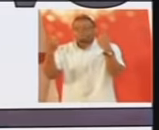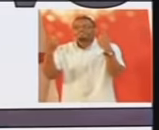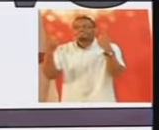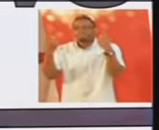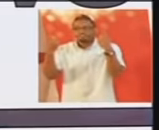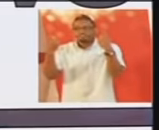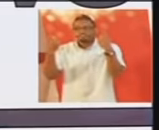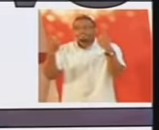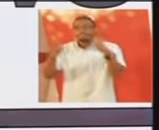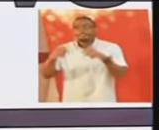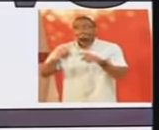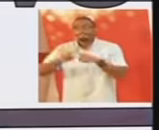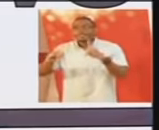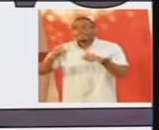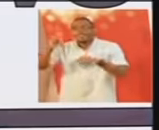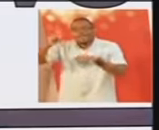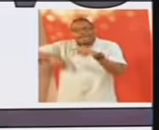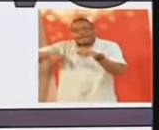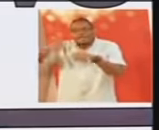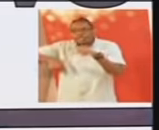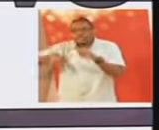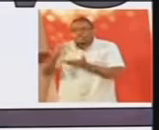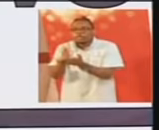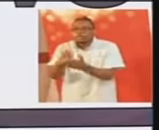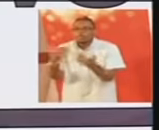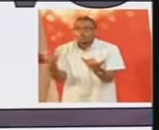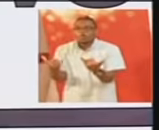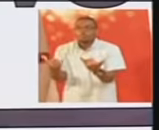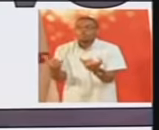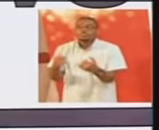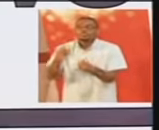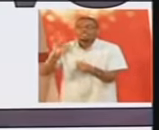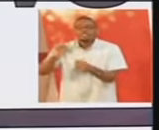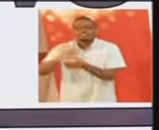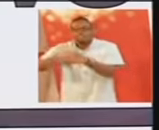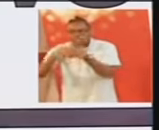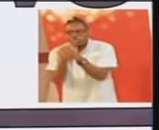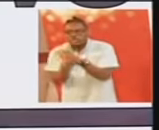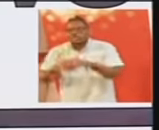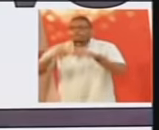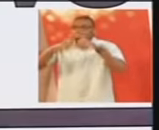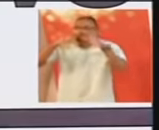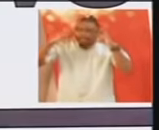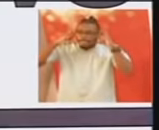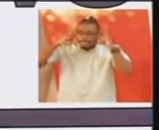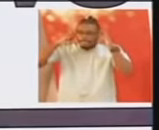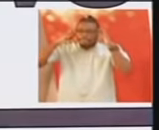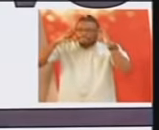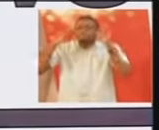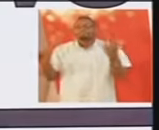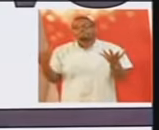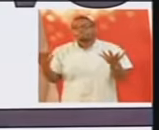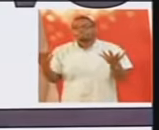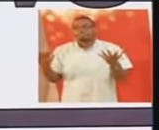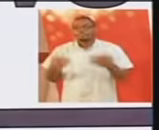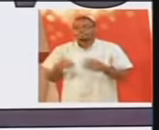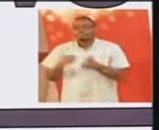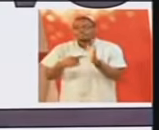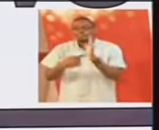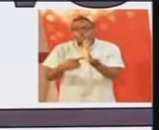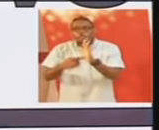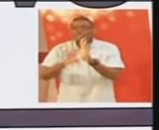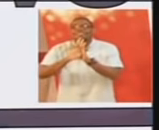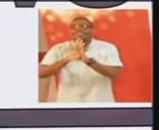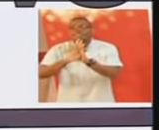we cannot stop now. We can wash our hands. We can wear our masks to cover our noses and faces. We can set an example for our